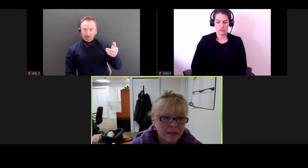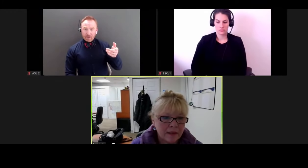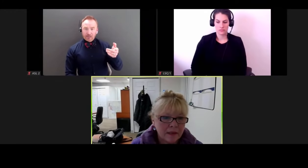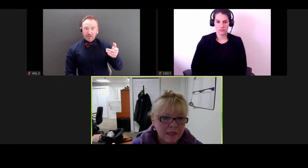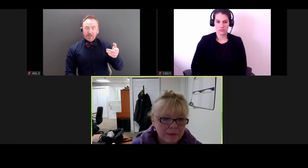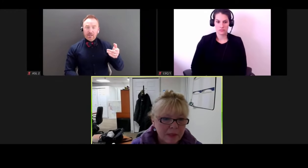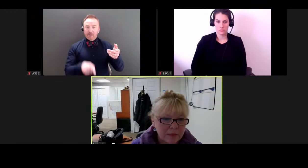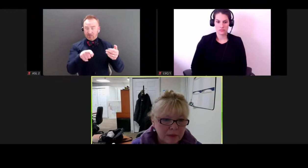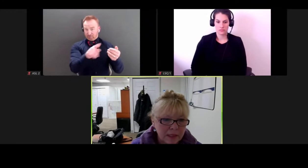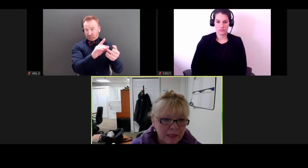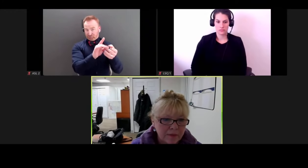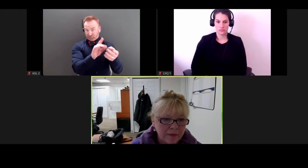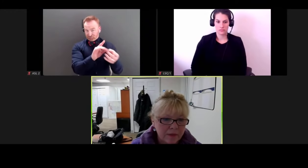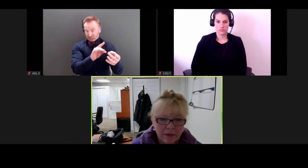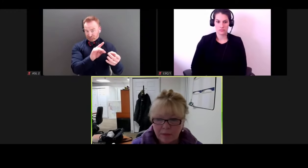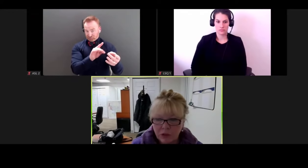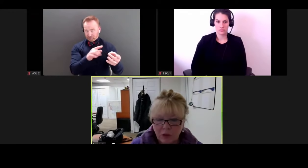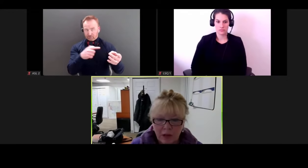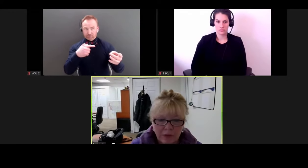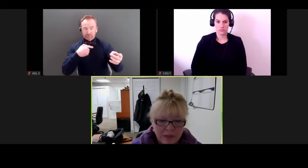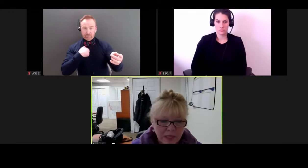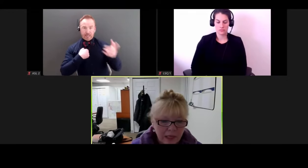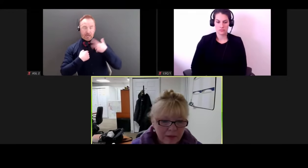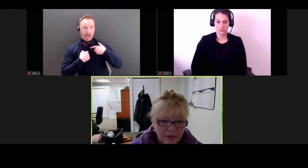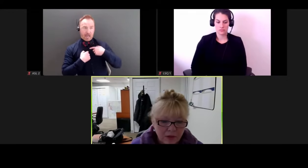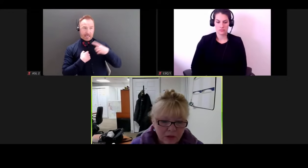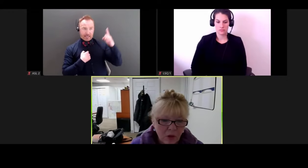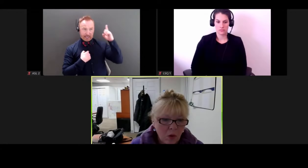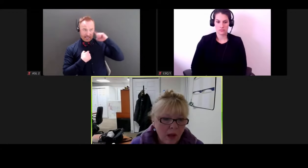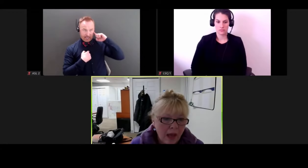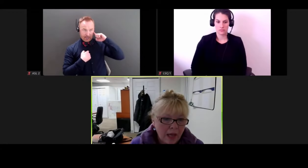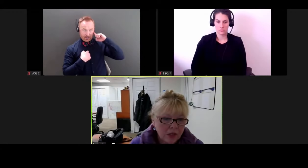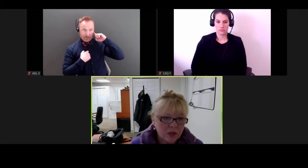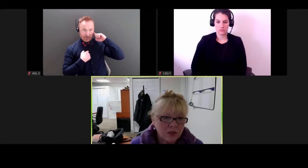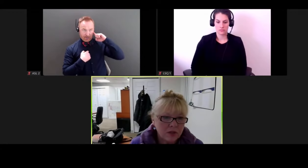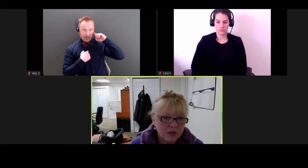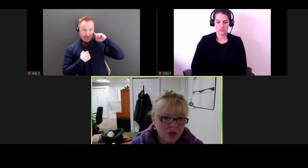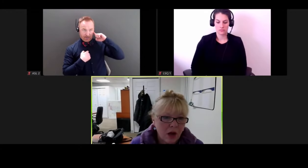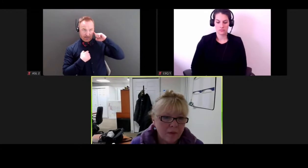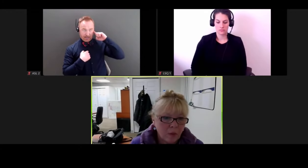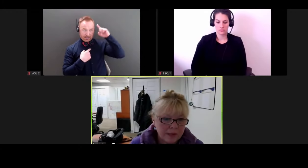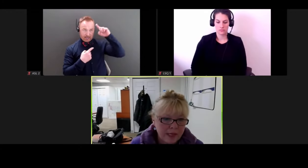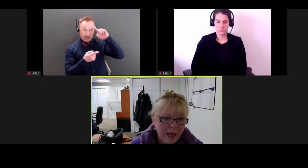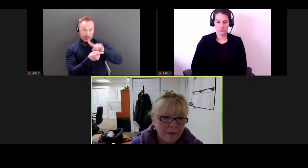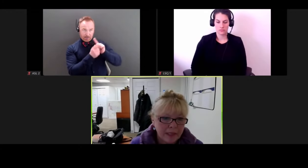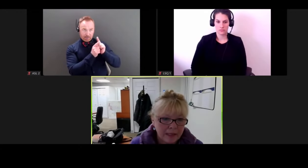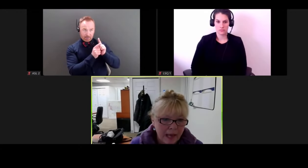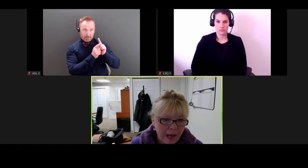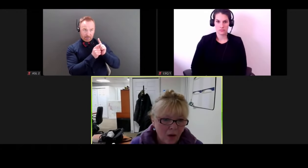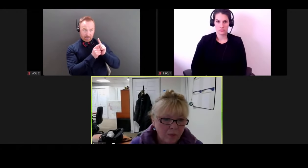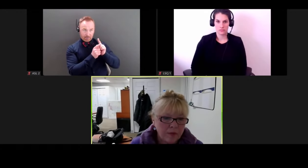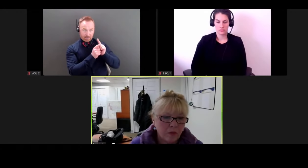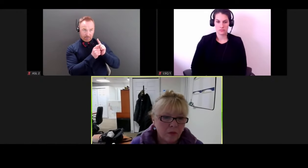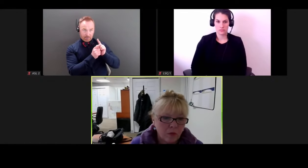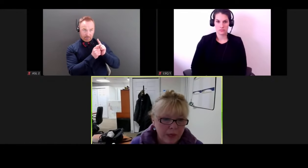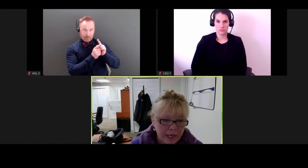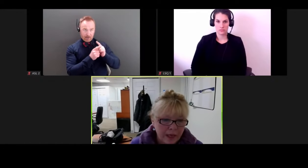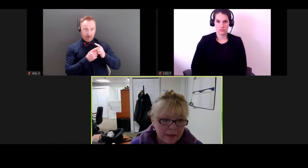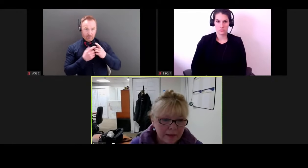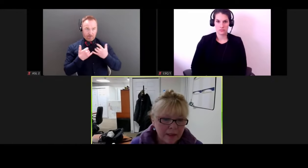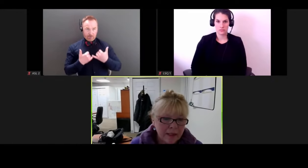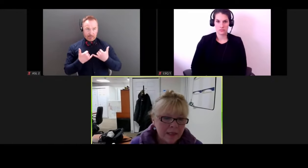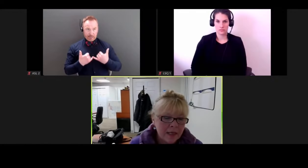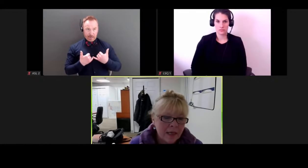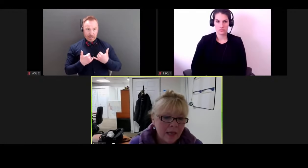that leads me to believe, and I'm sure others, that there's no action to stop what's happening now before the